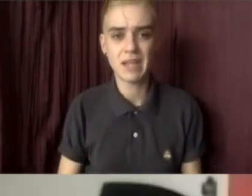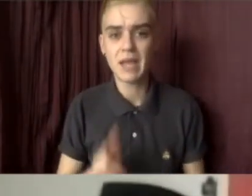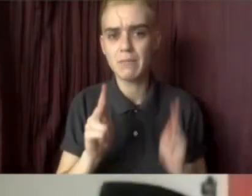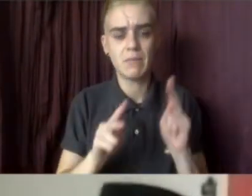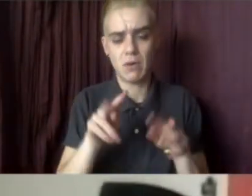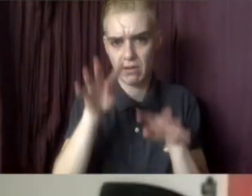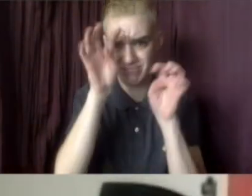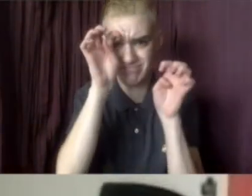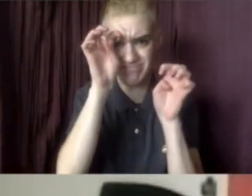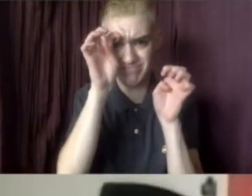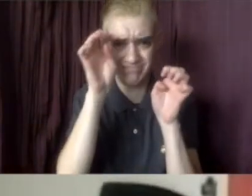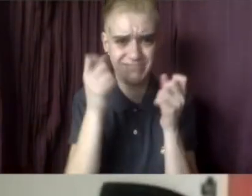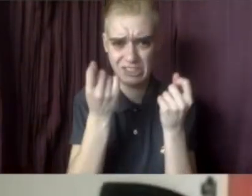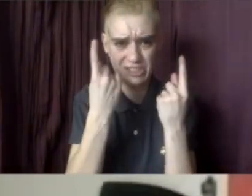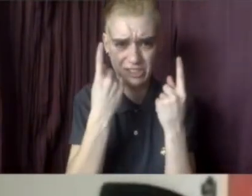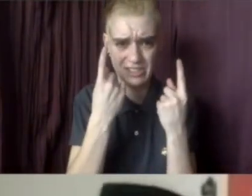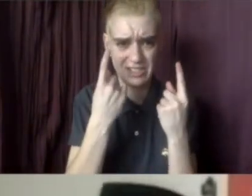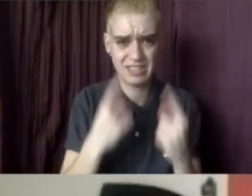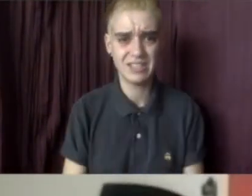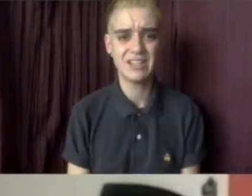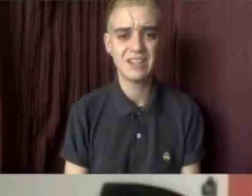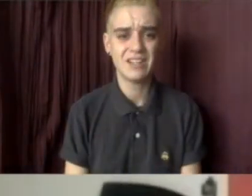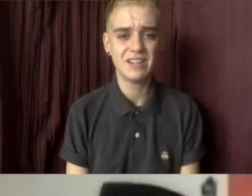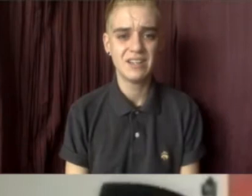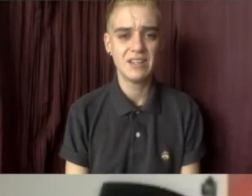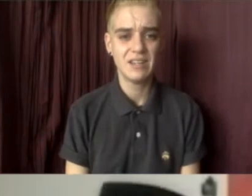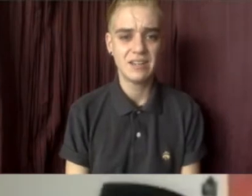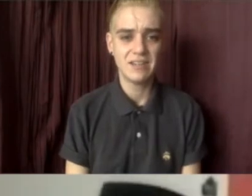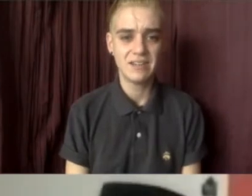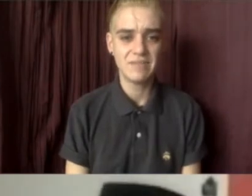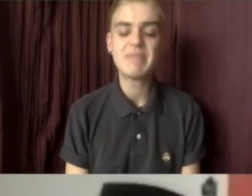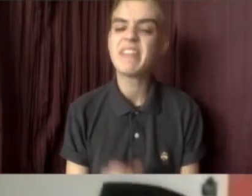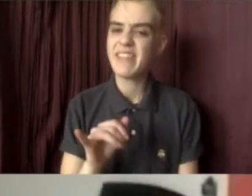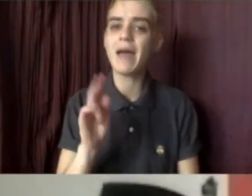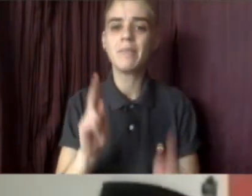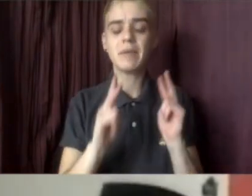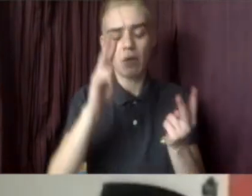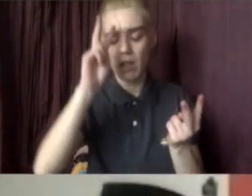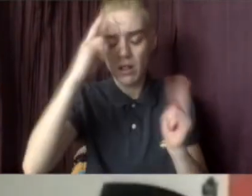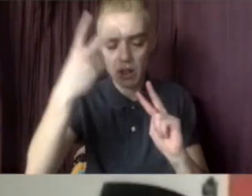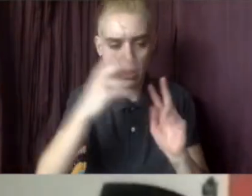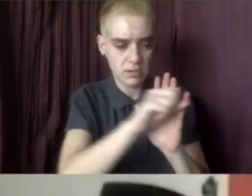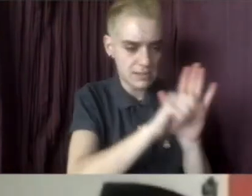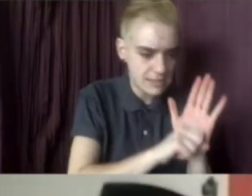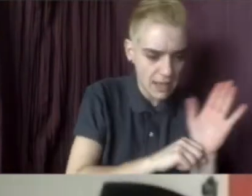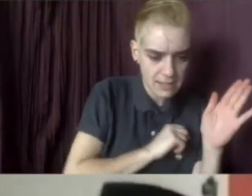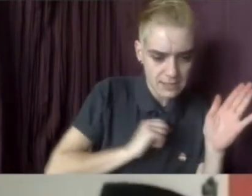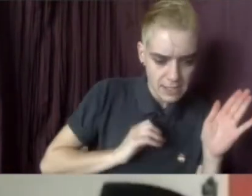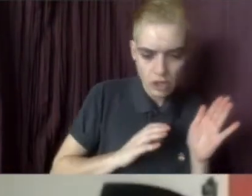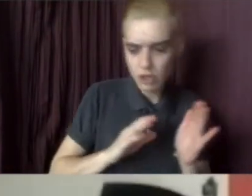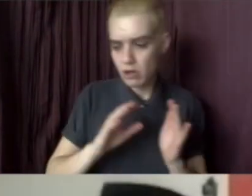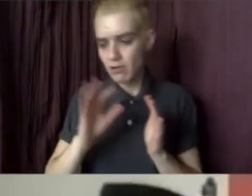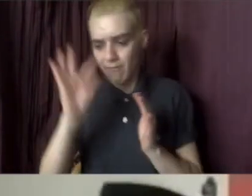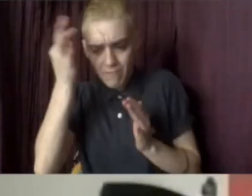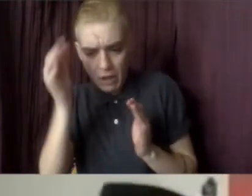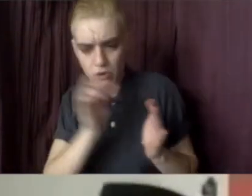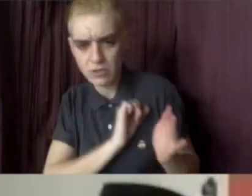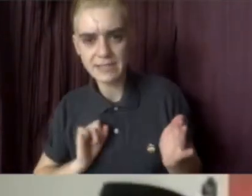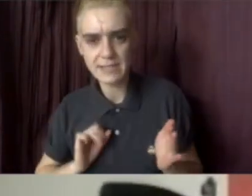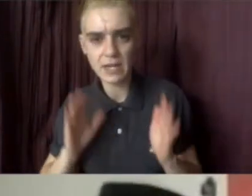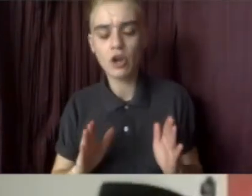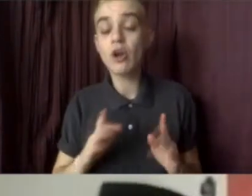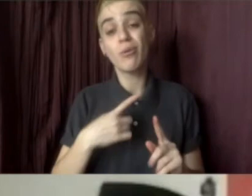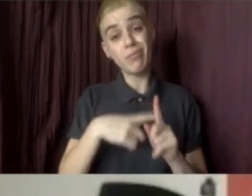lobby, and I do it all the time, my advocates will come in before me and say, this is why we need you to make polls accessible,